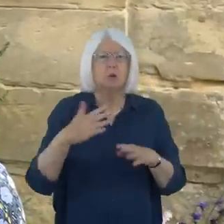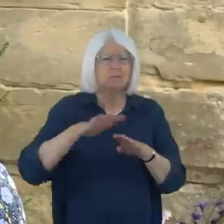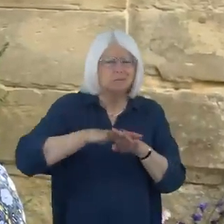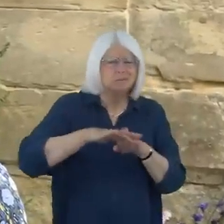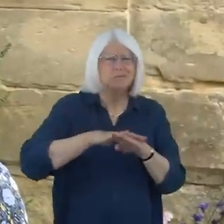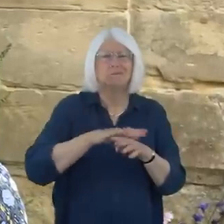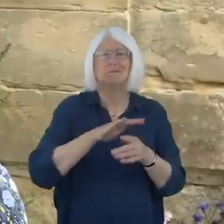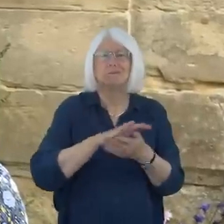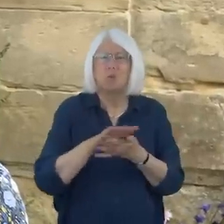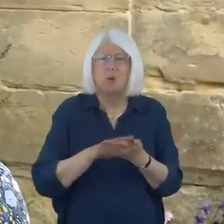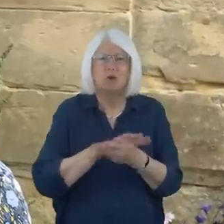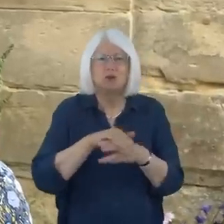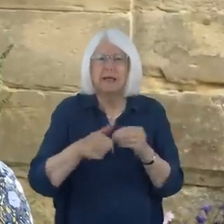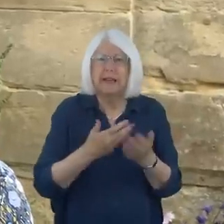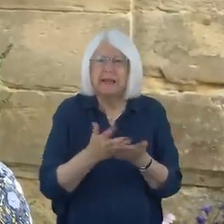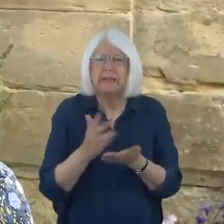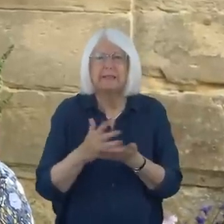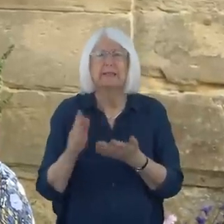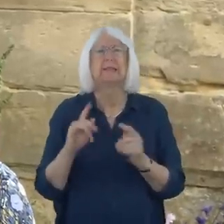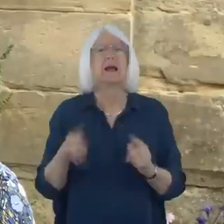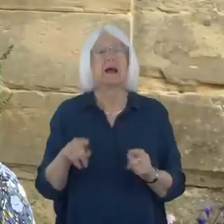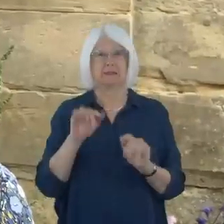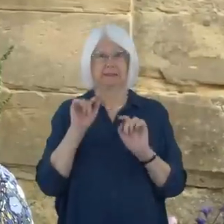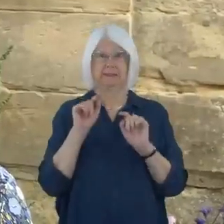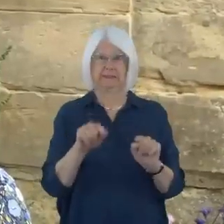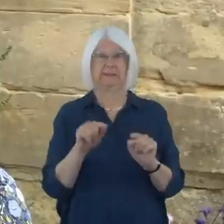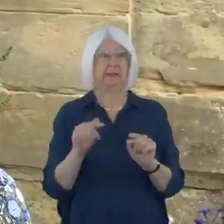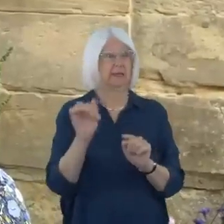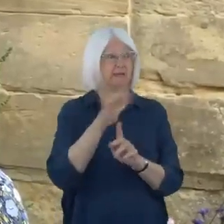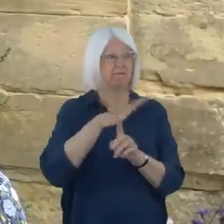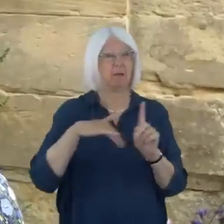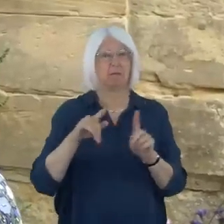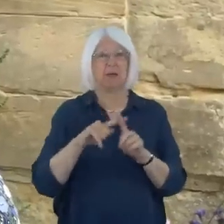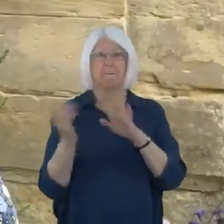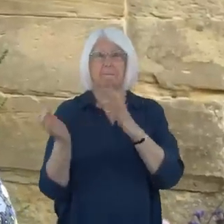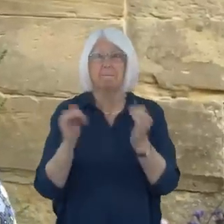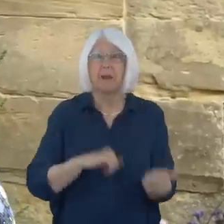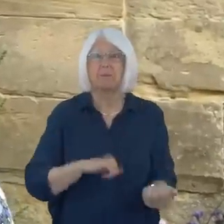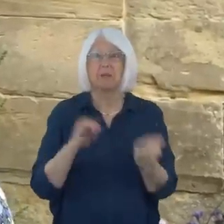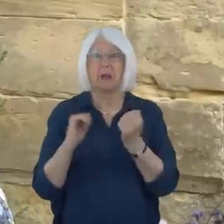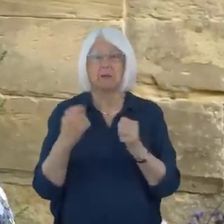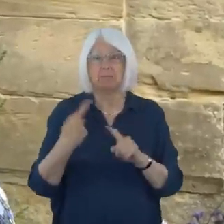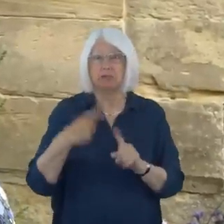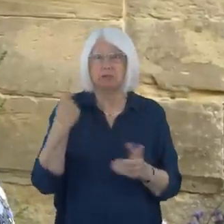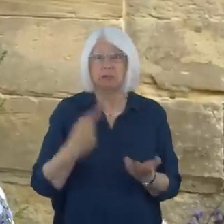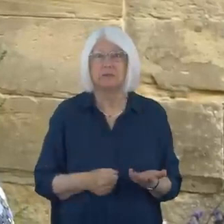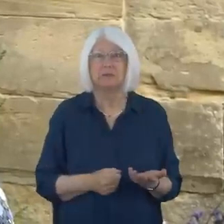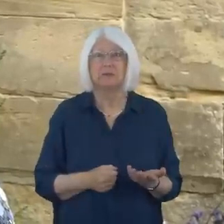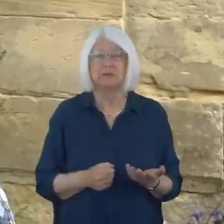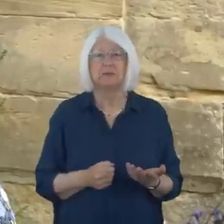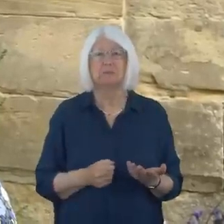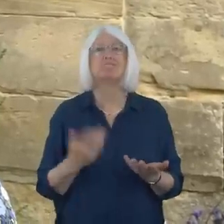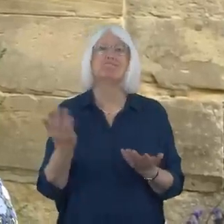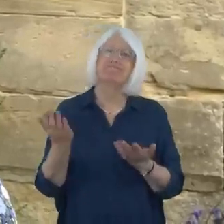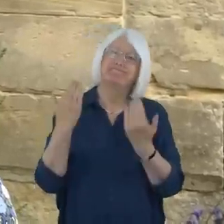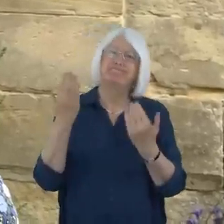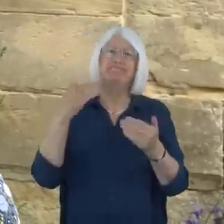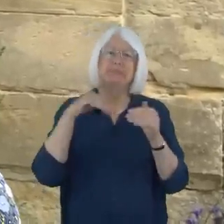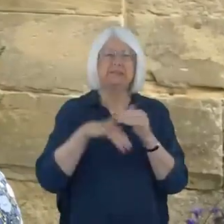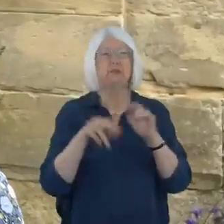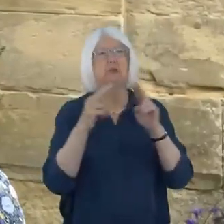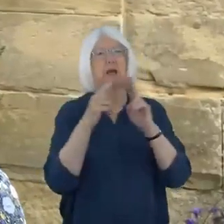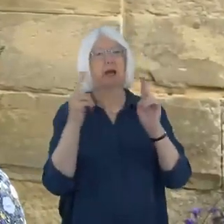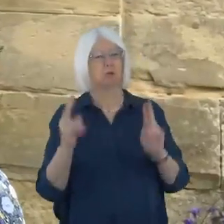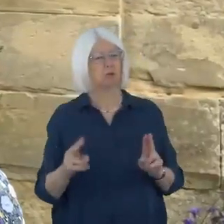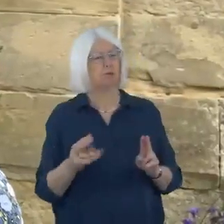And he and his entire family were baptized without delay. He brought them into the house and